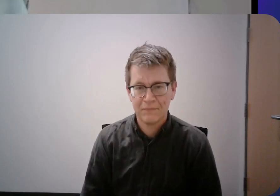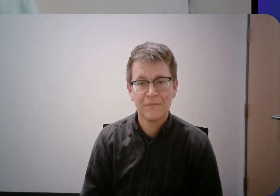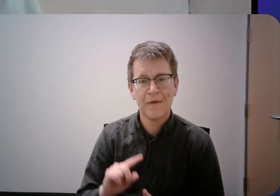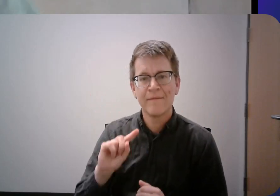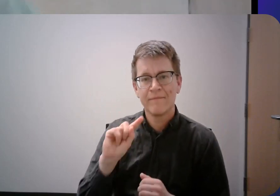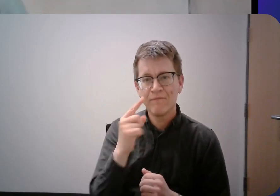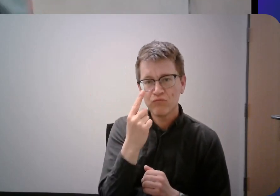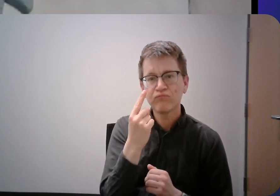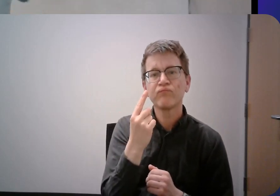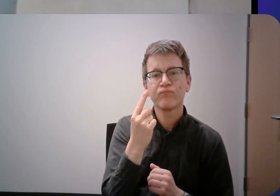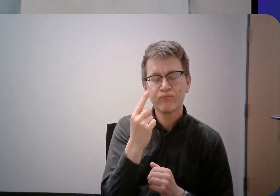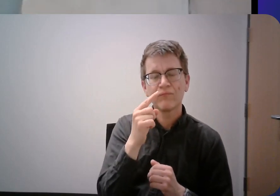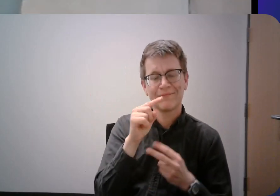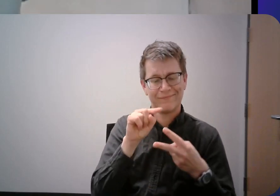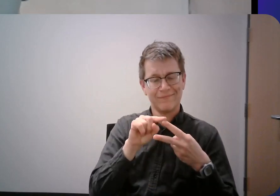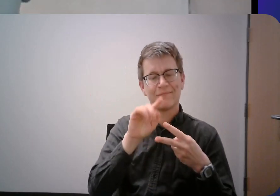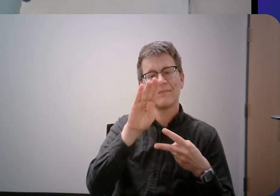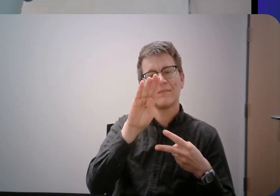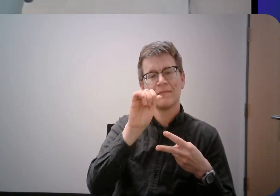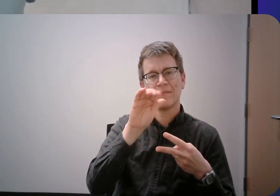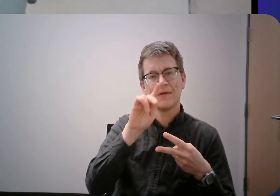moves.